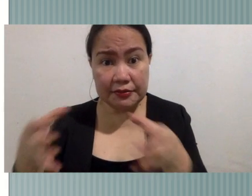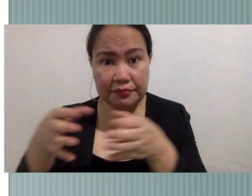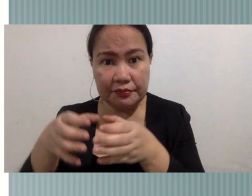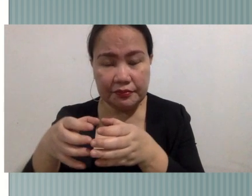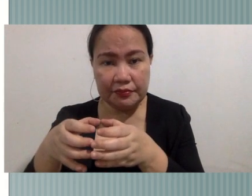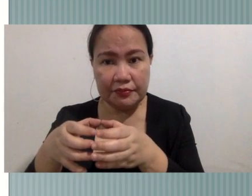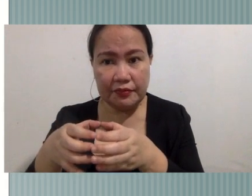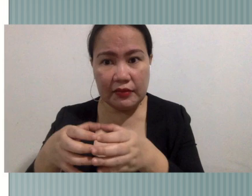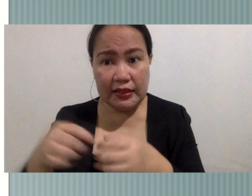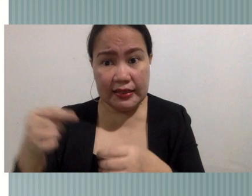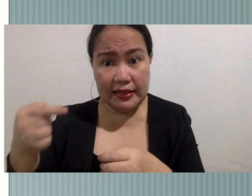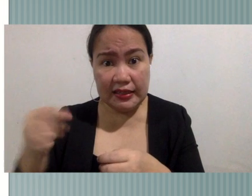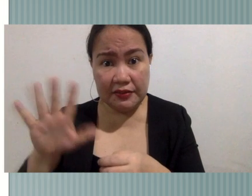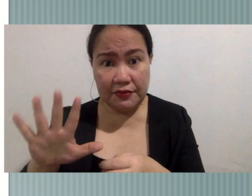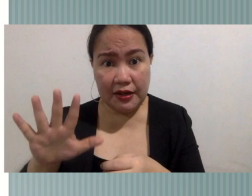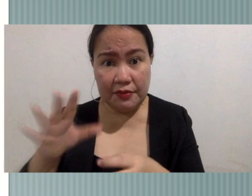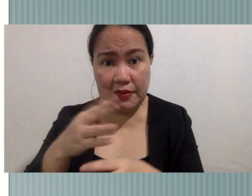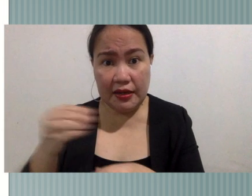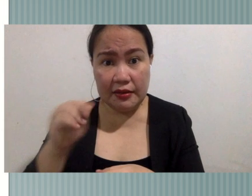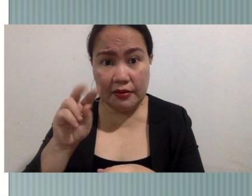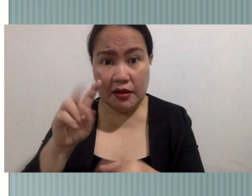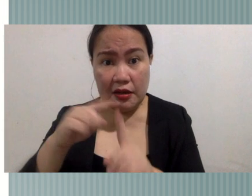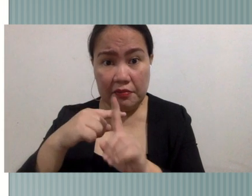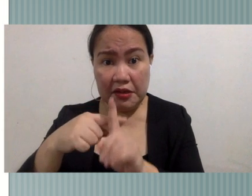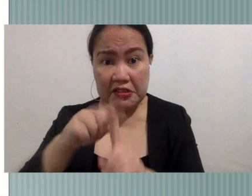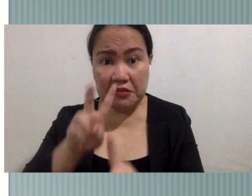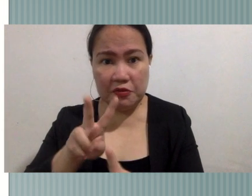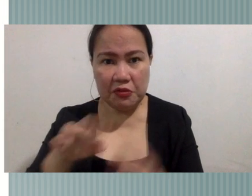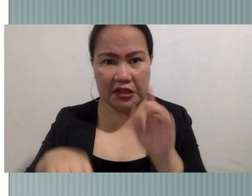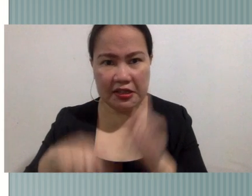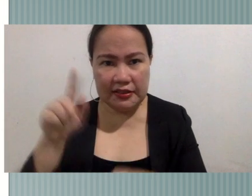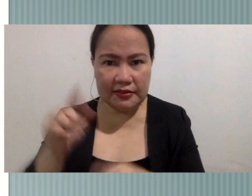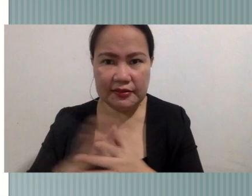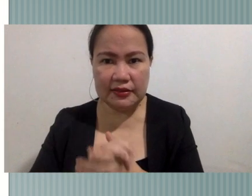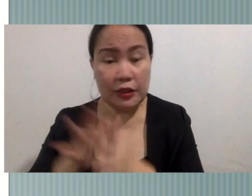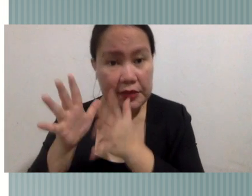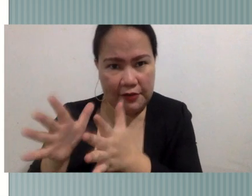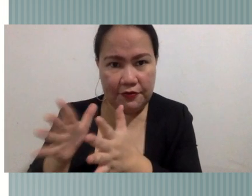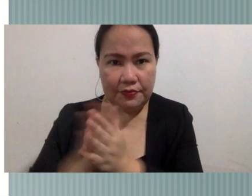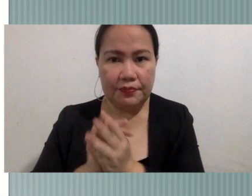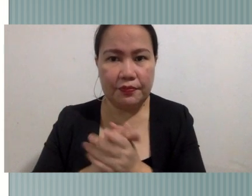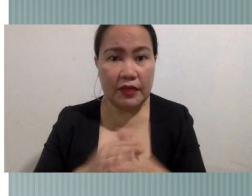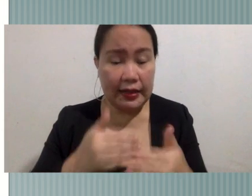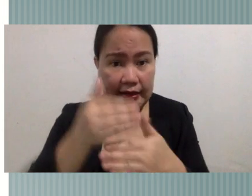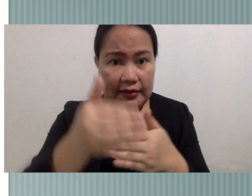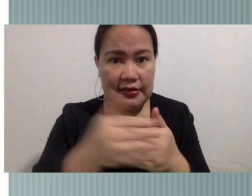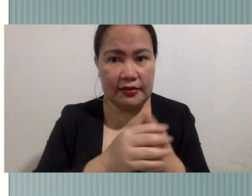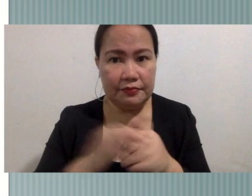negative 5 at positive 2. Next.